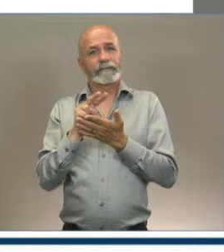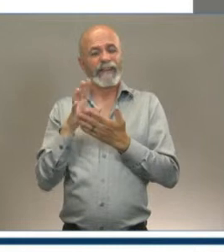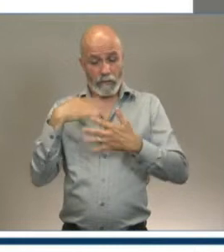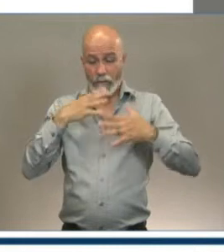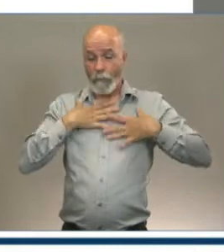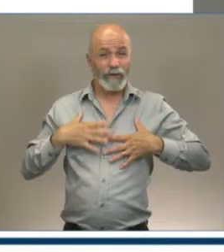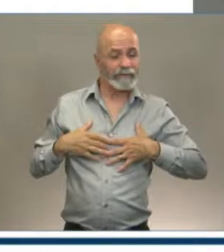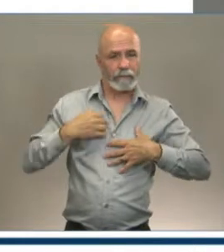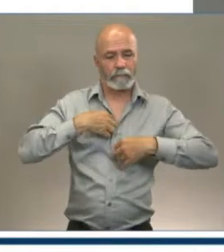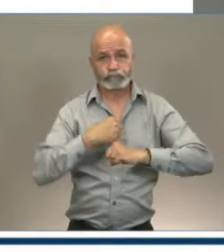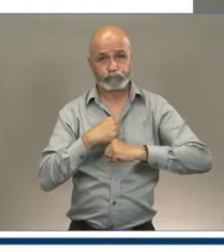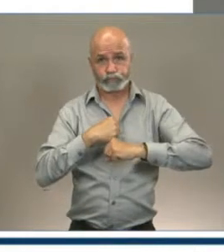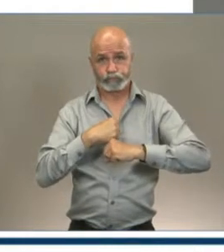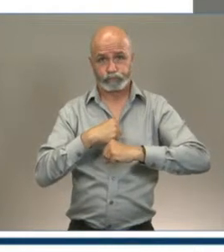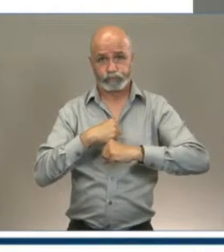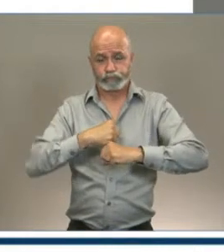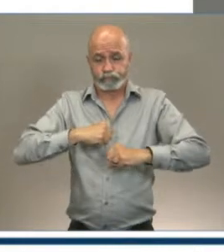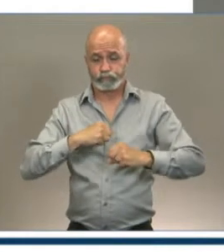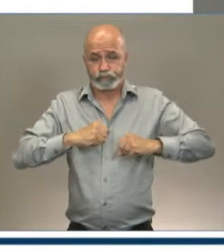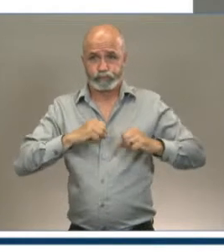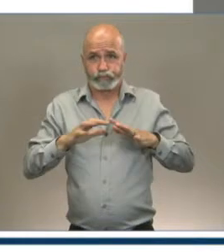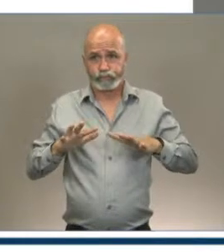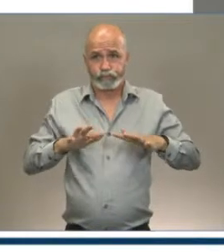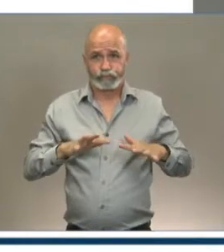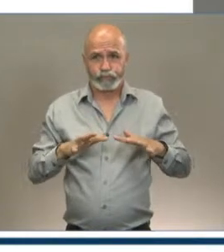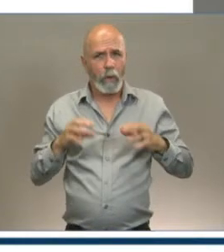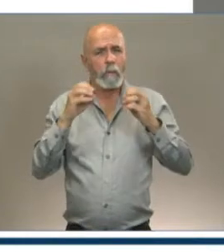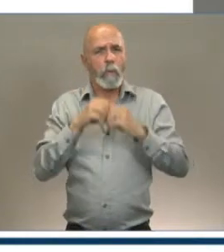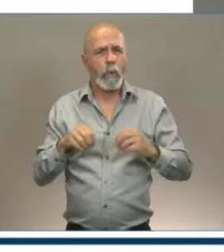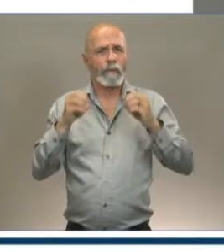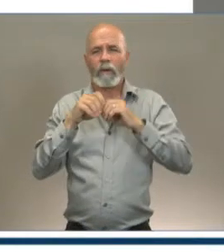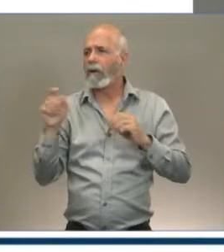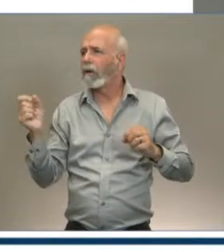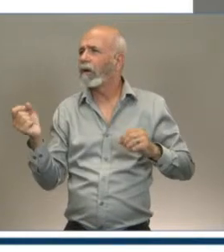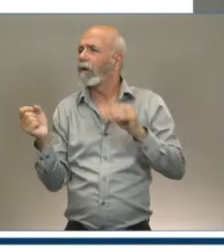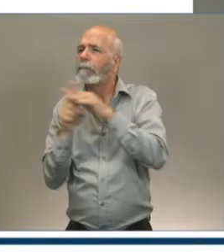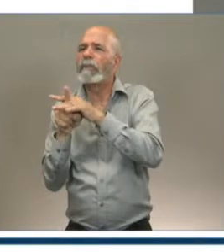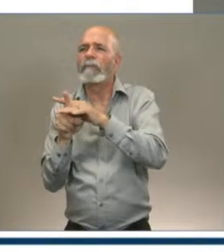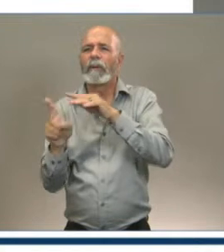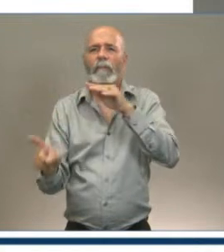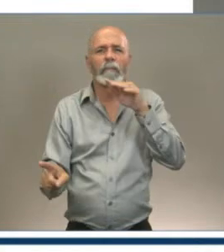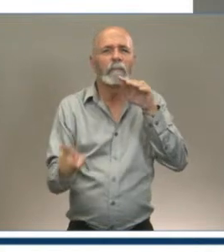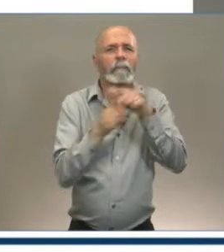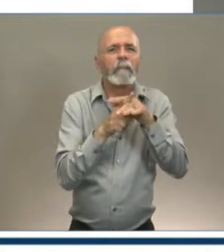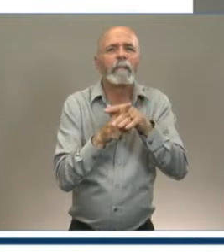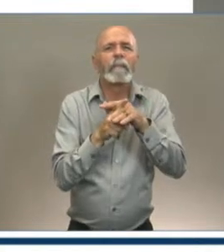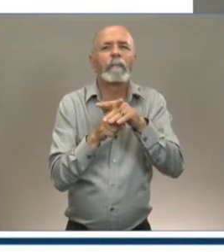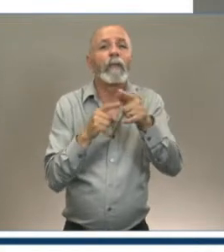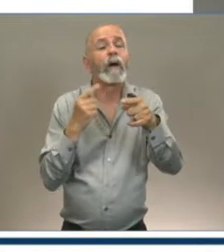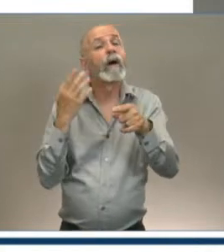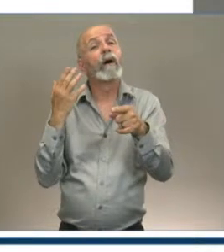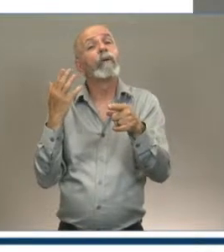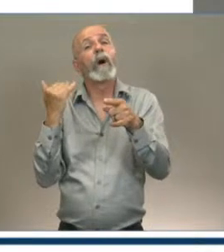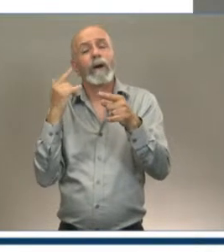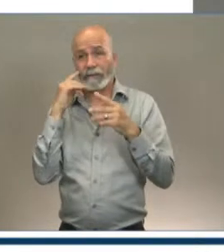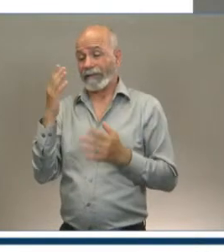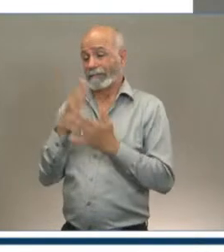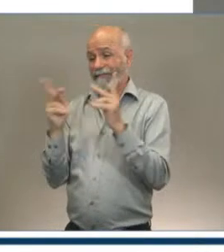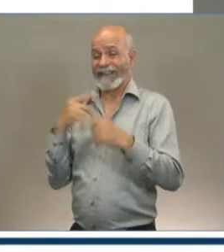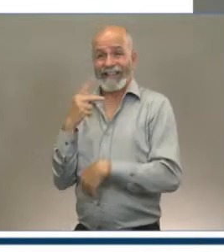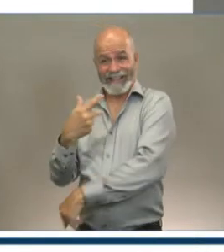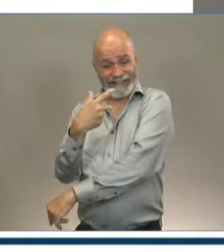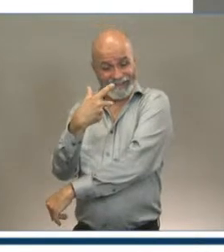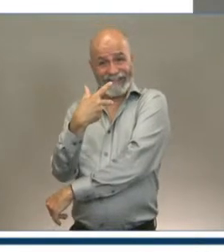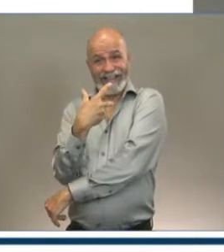most of the breakthrough cases that we are seeing in Nova Scotia and across the country are in people shortly after vaccination, so they haven't